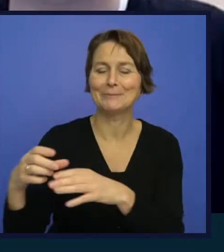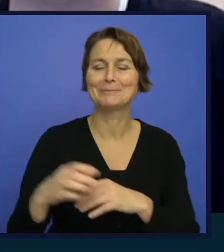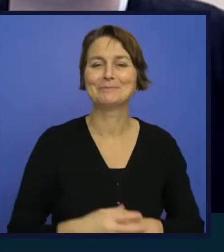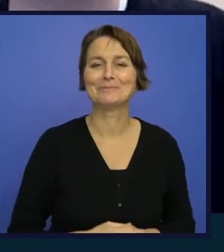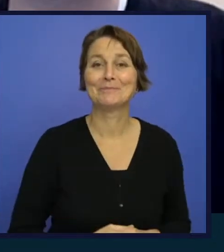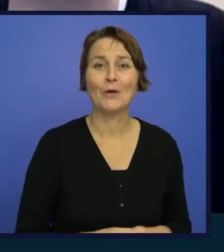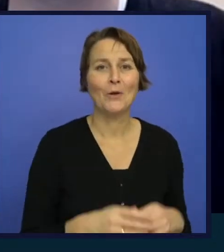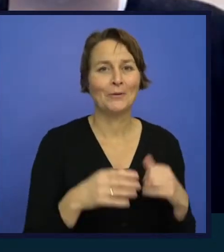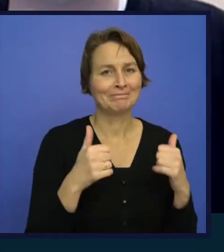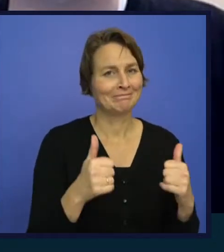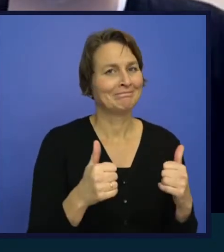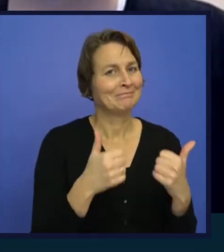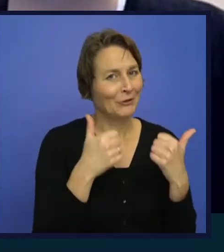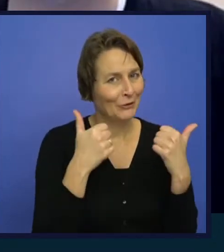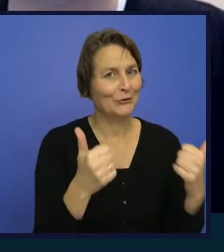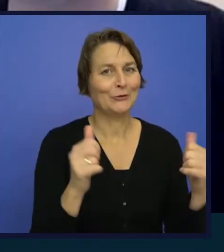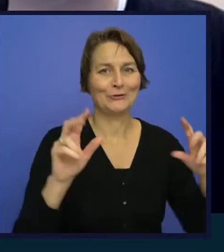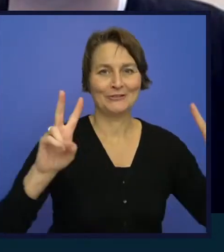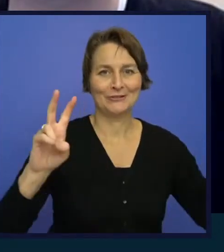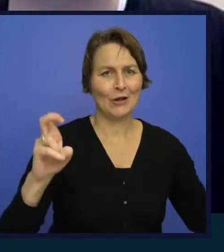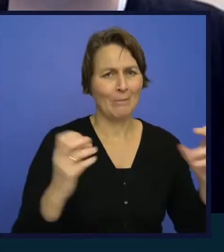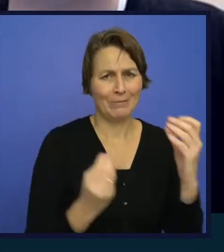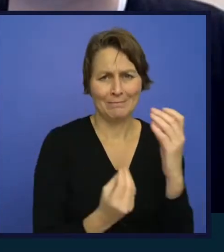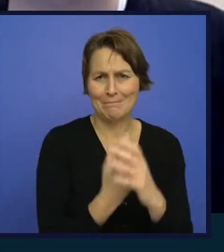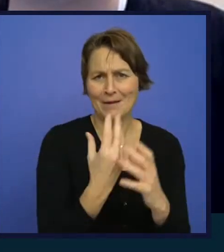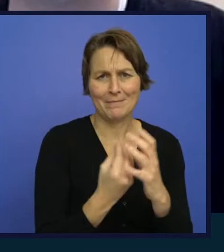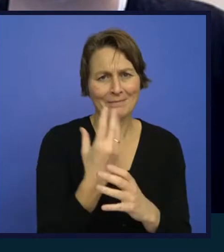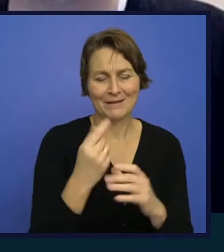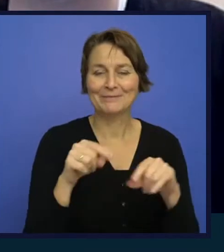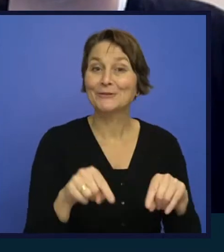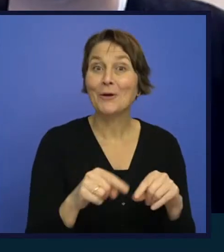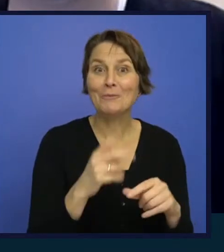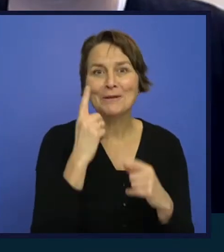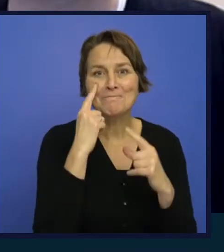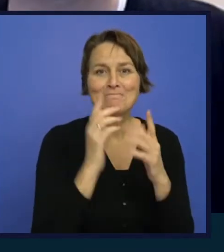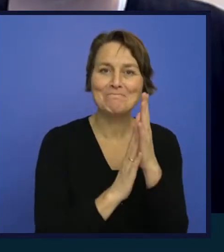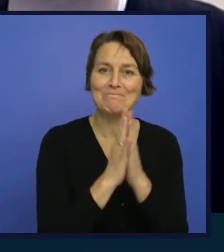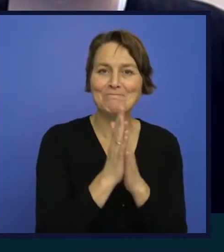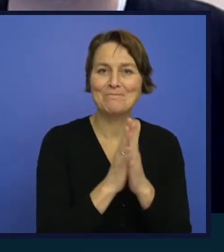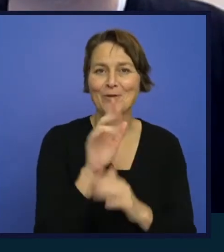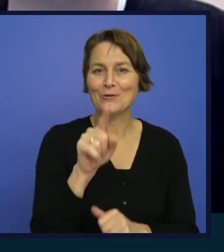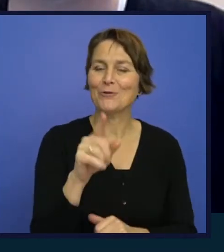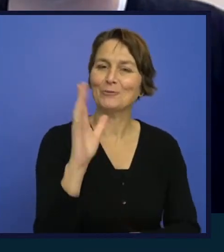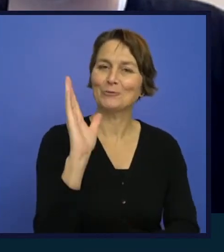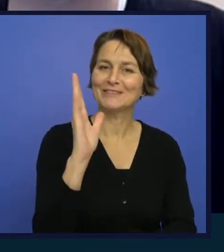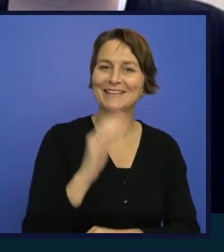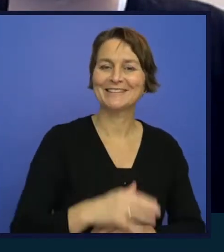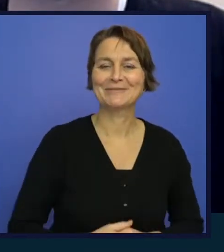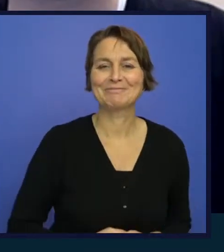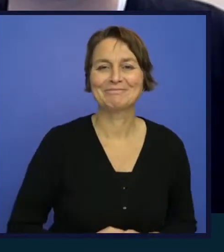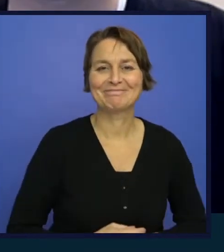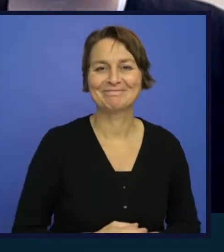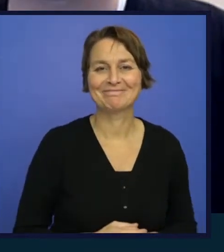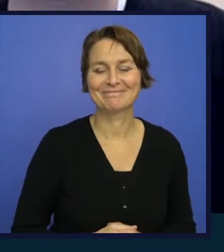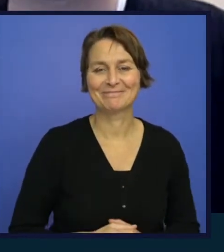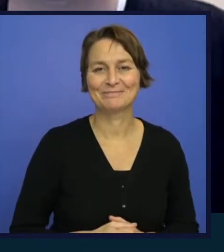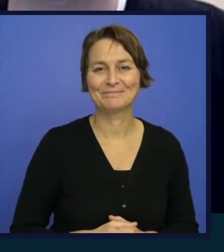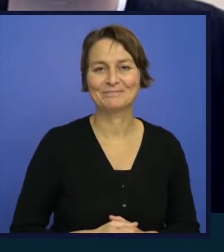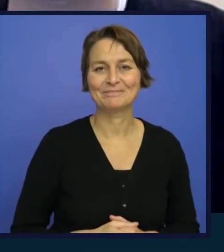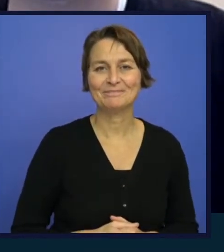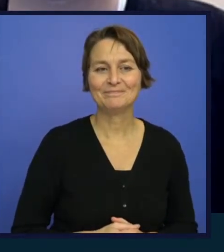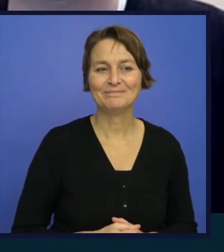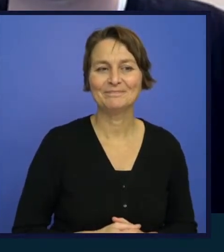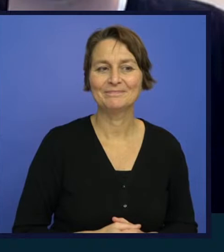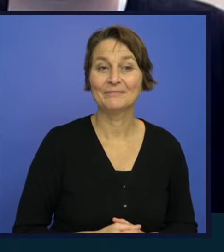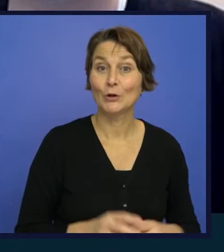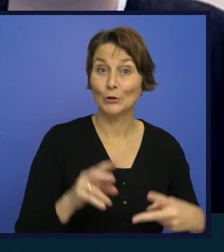topic. Yeah, so very curious about your session. And Great I think to a hear, great combination of two powerful